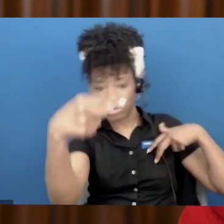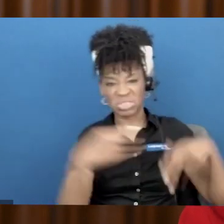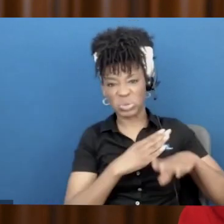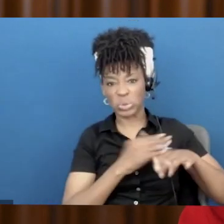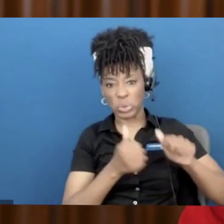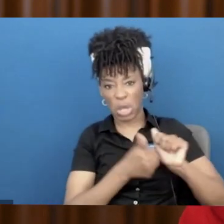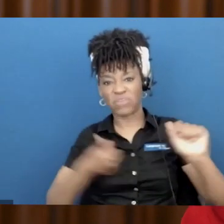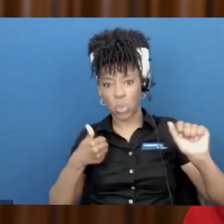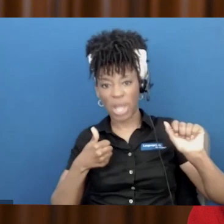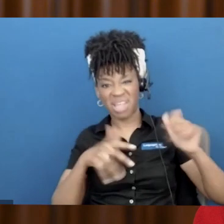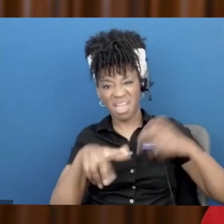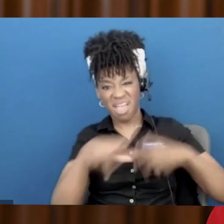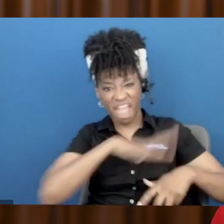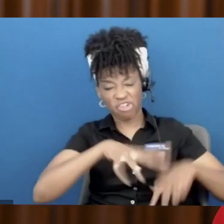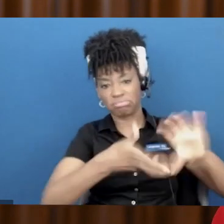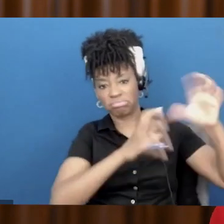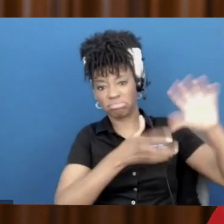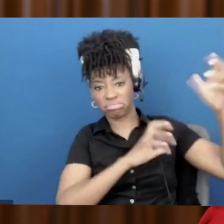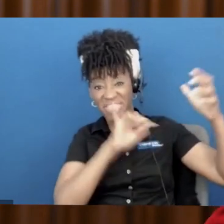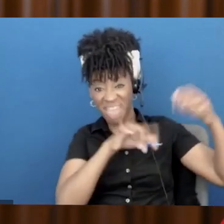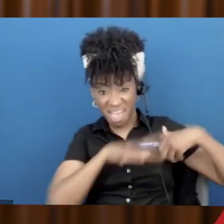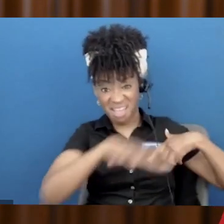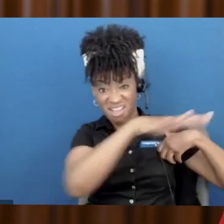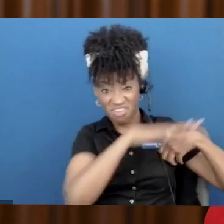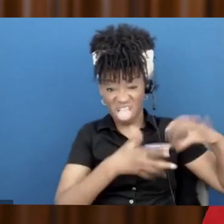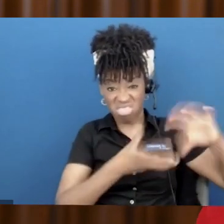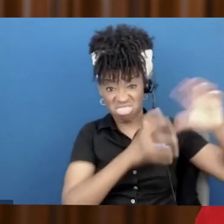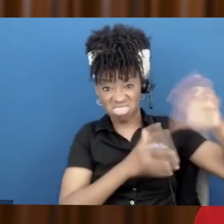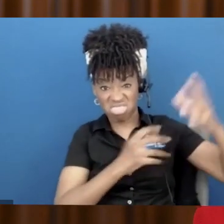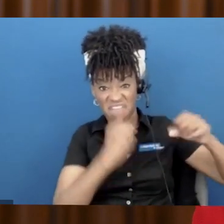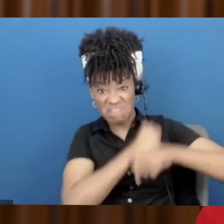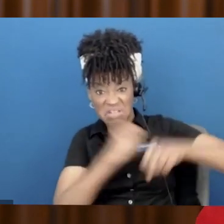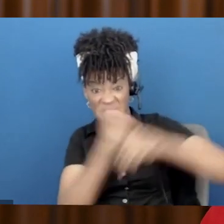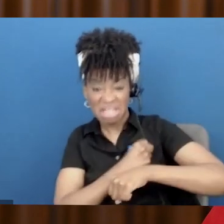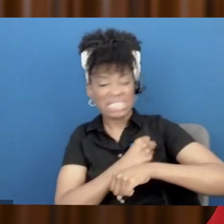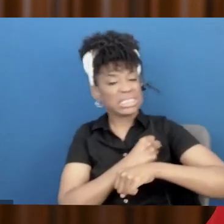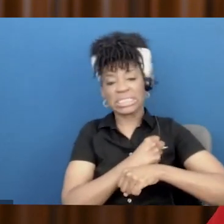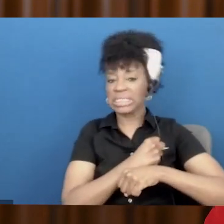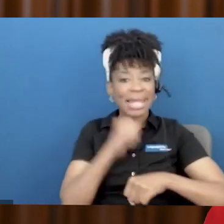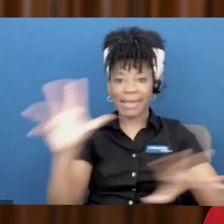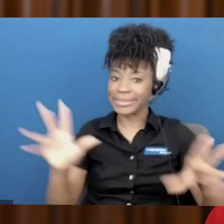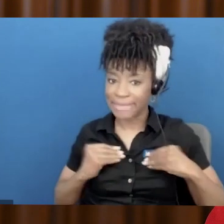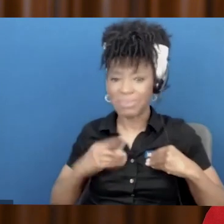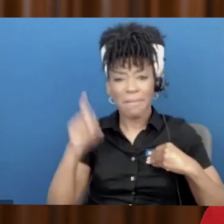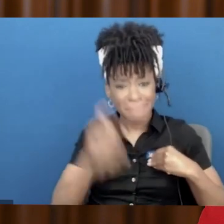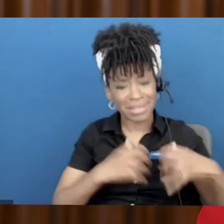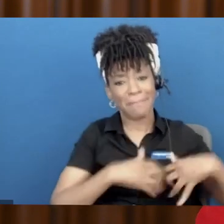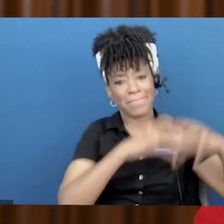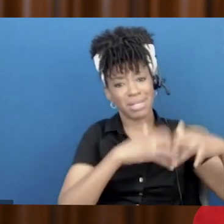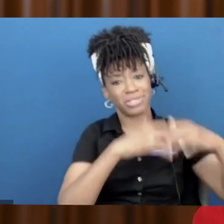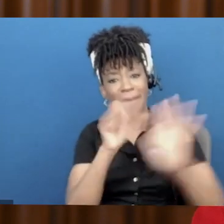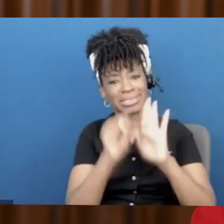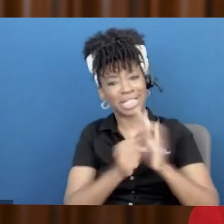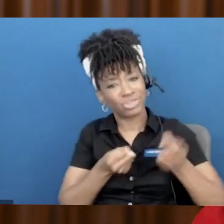of violence is entirely unacceptable to me. We must build up State Street as a vital center for work, play, and